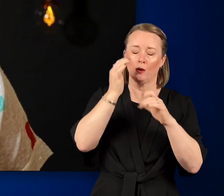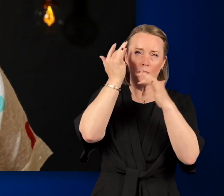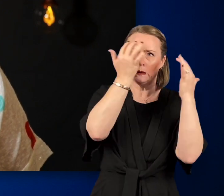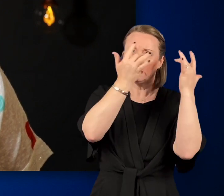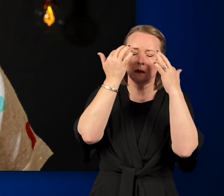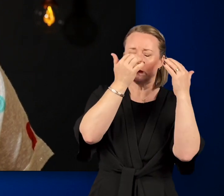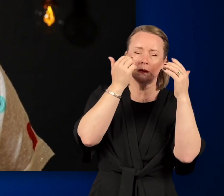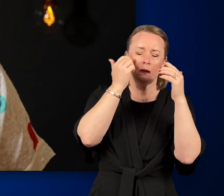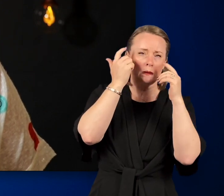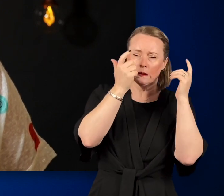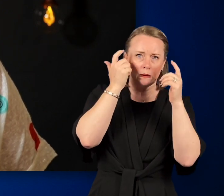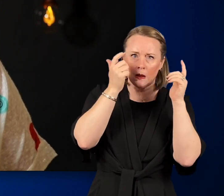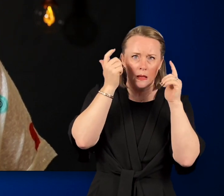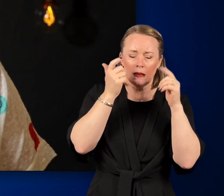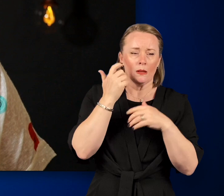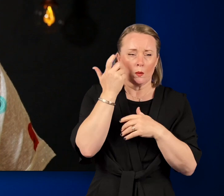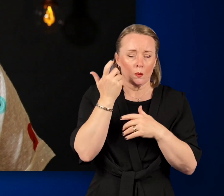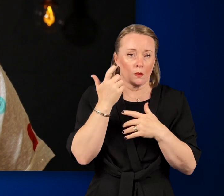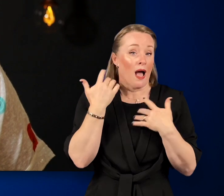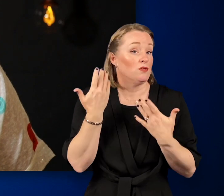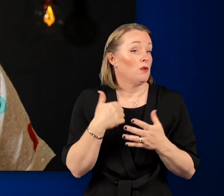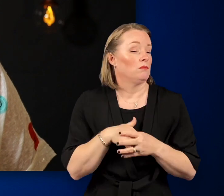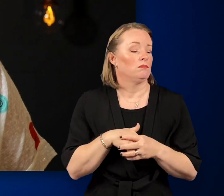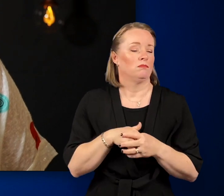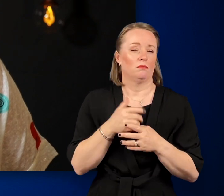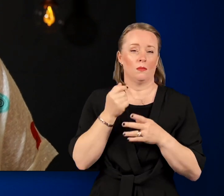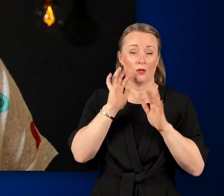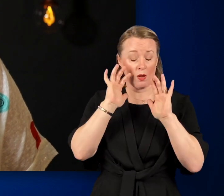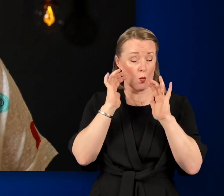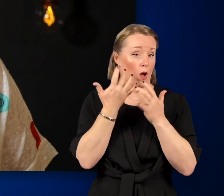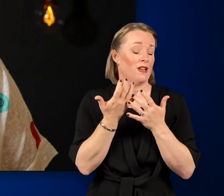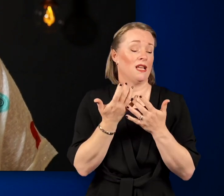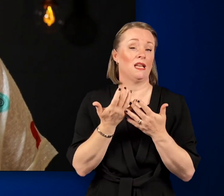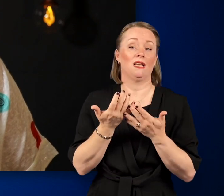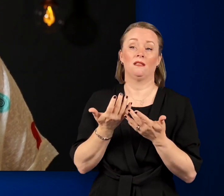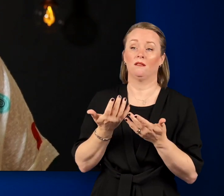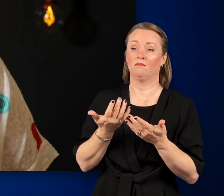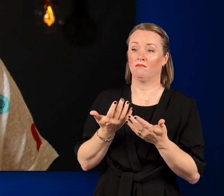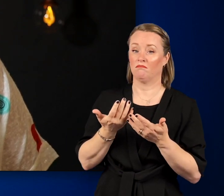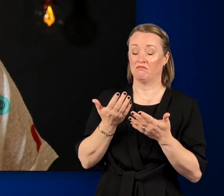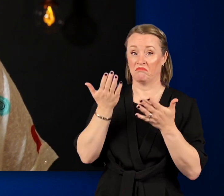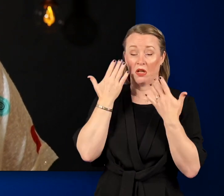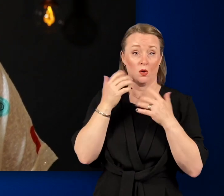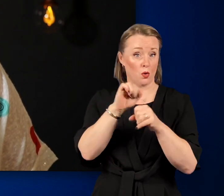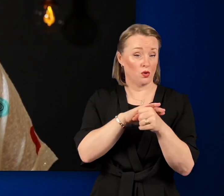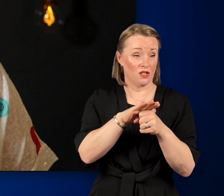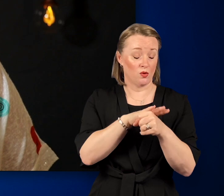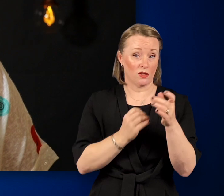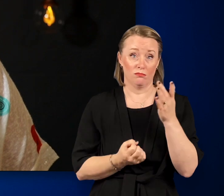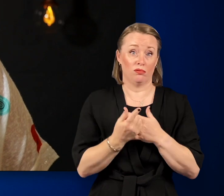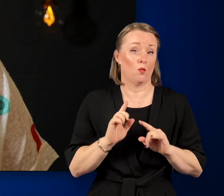right now. I don't know if there is anything that you're worried about. I don't know if there's anything major going